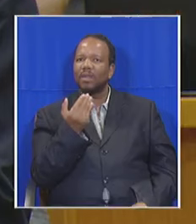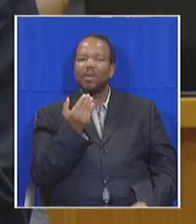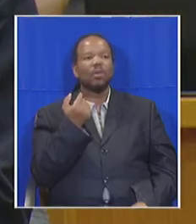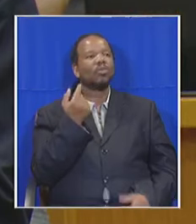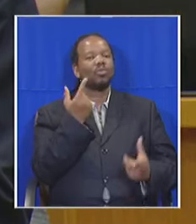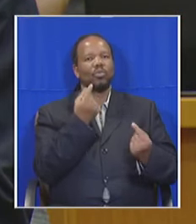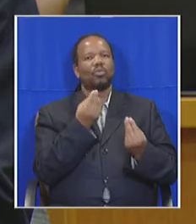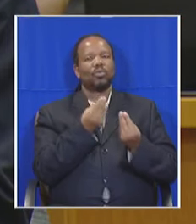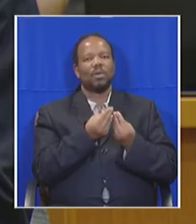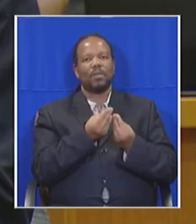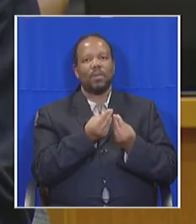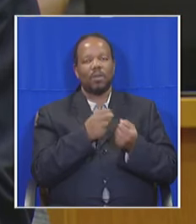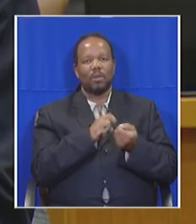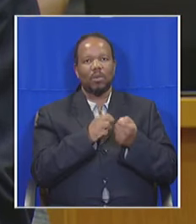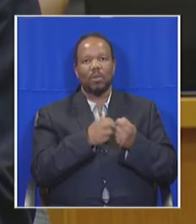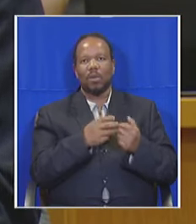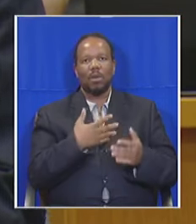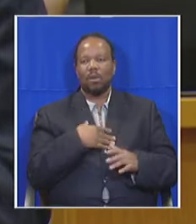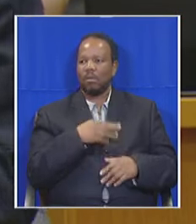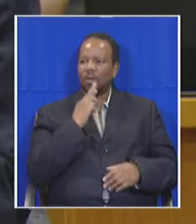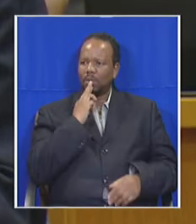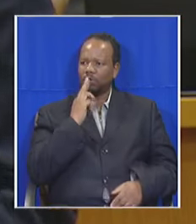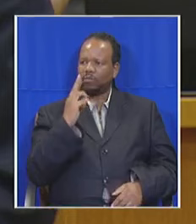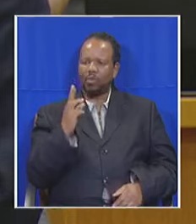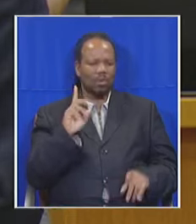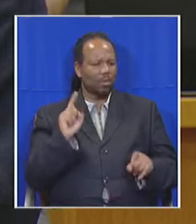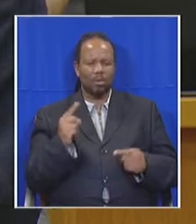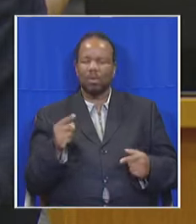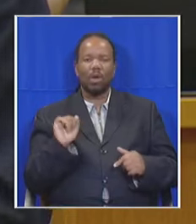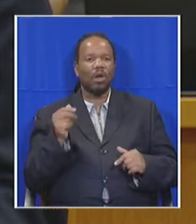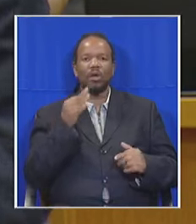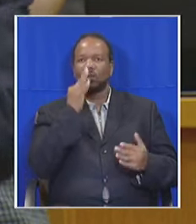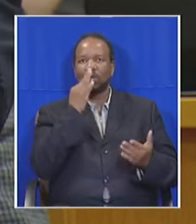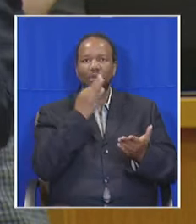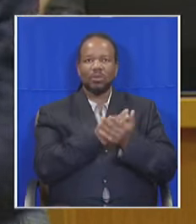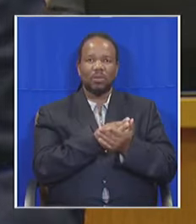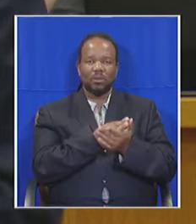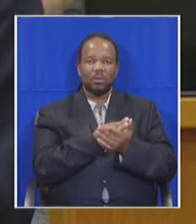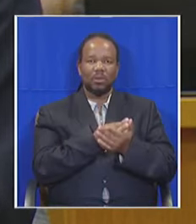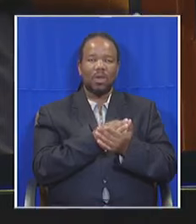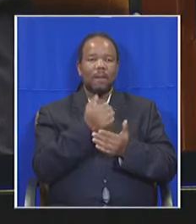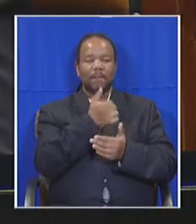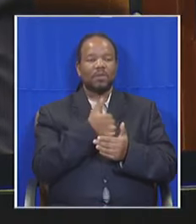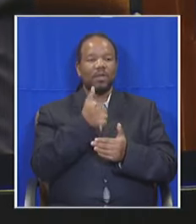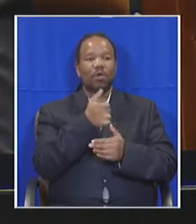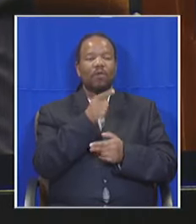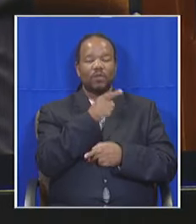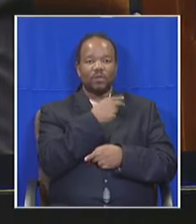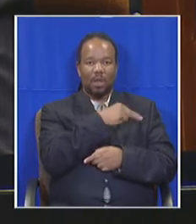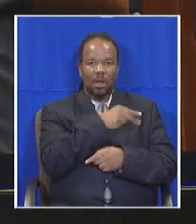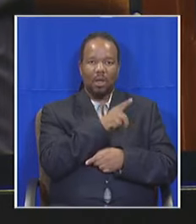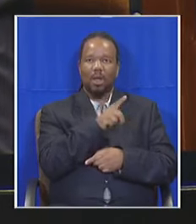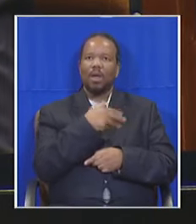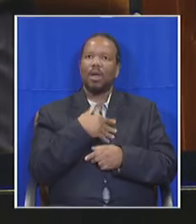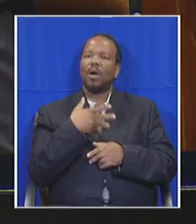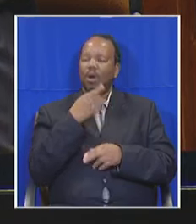be taken, Chairperson? I can't respond to what action. Well, may I suggest that the presiding officer's right to the leader of government business. Honourable